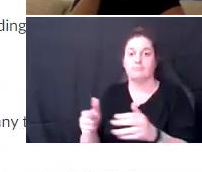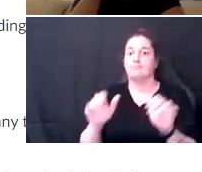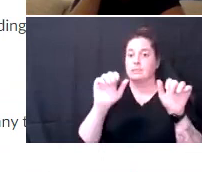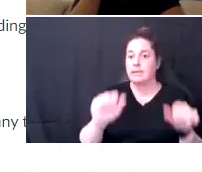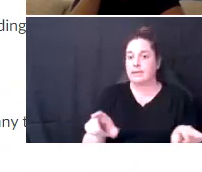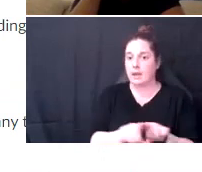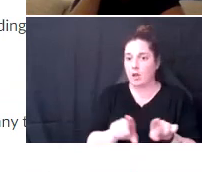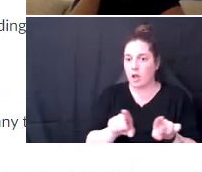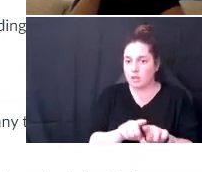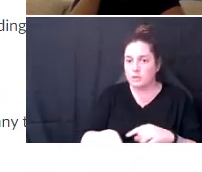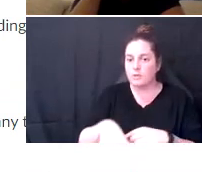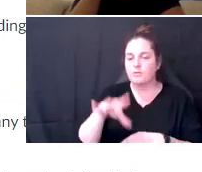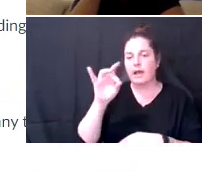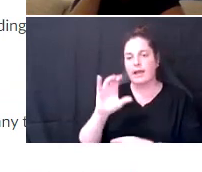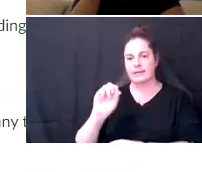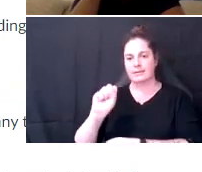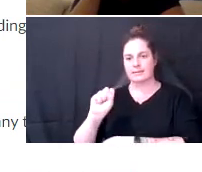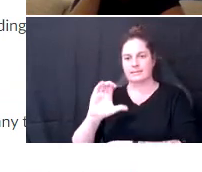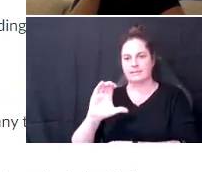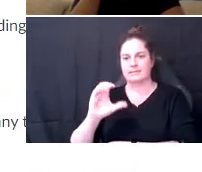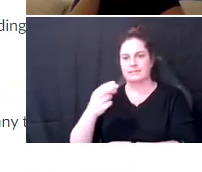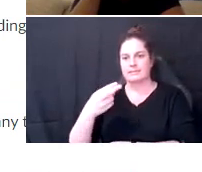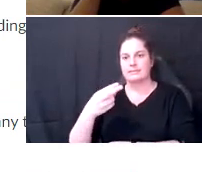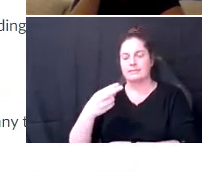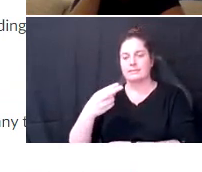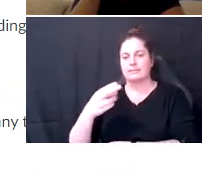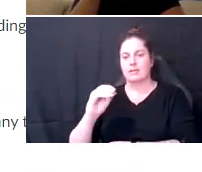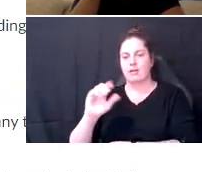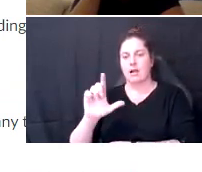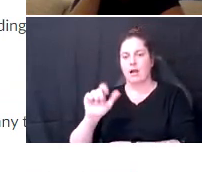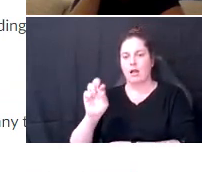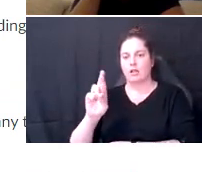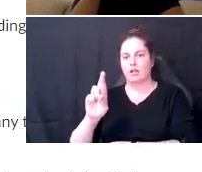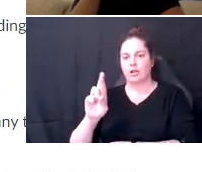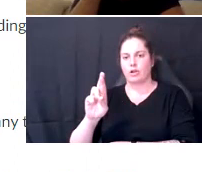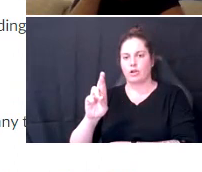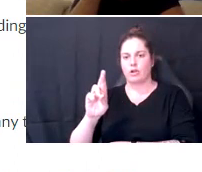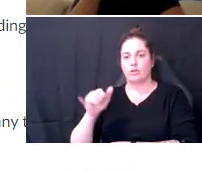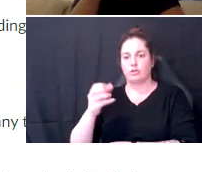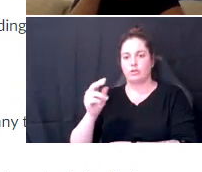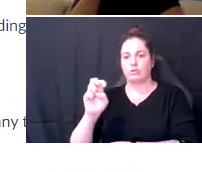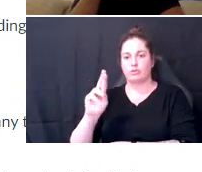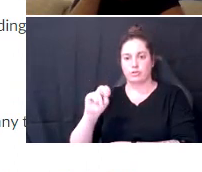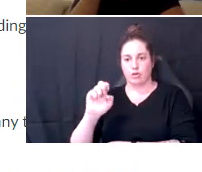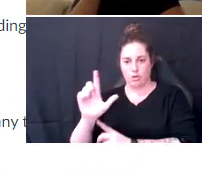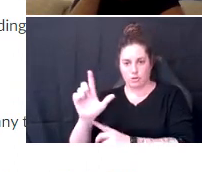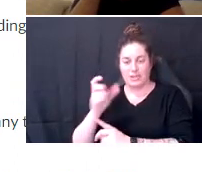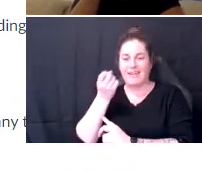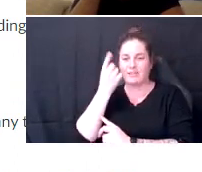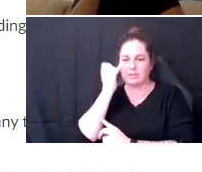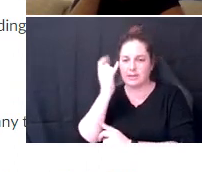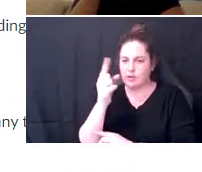journals online, but please be careful. If you try to Google and utilize electronic